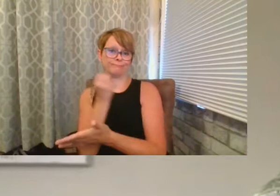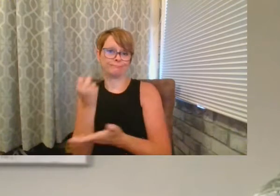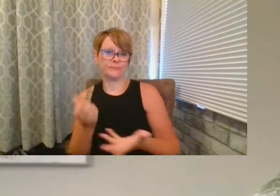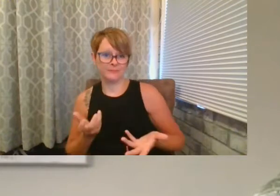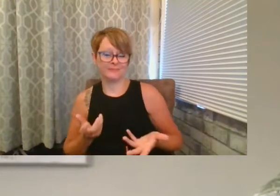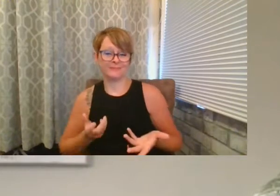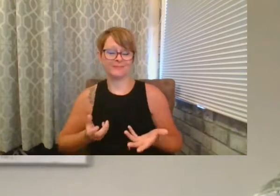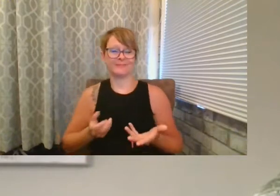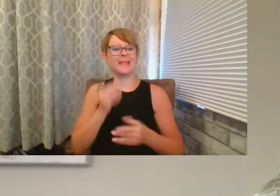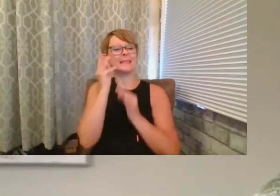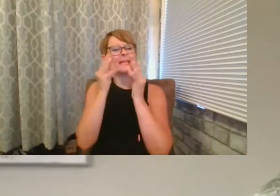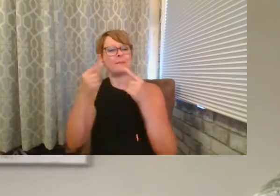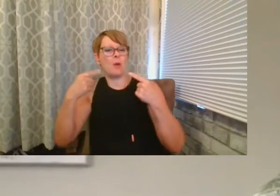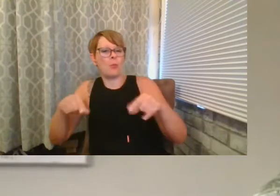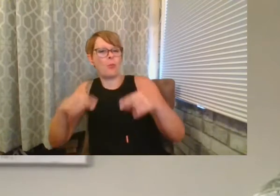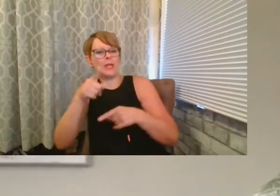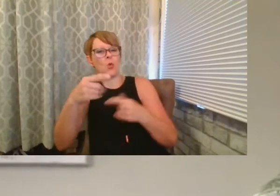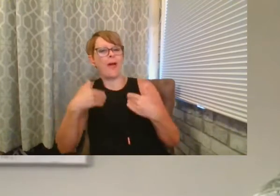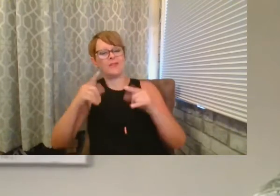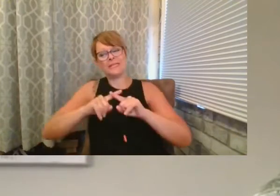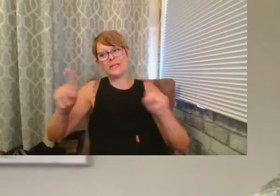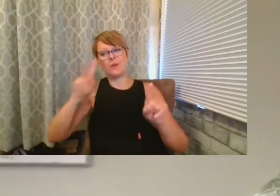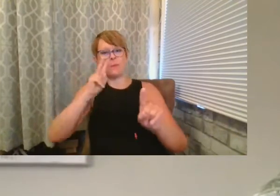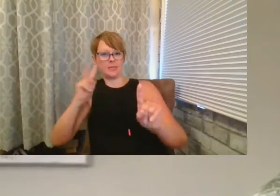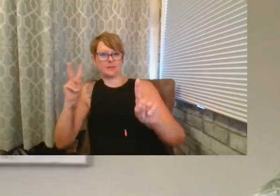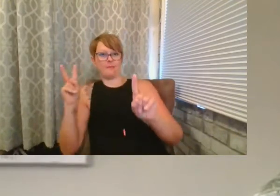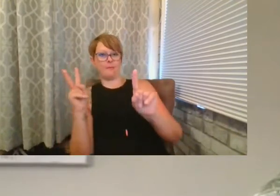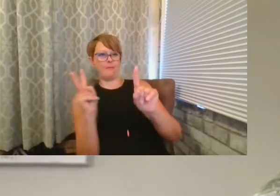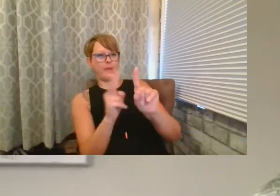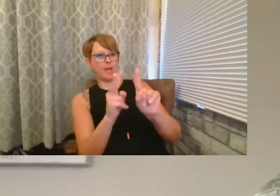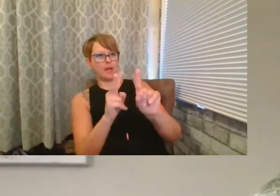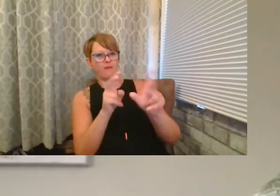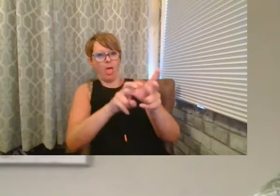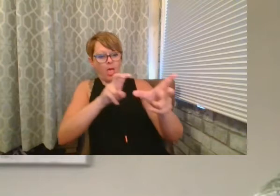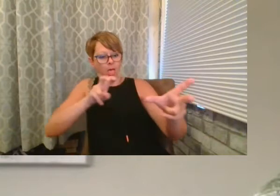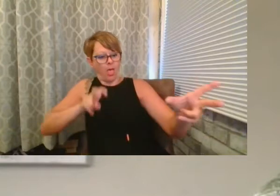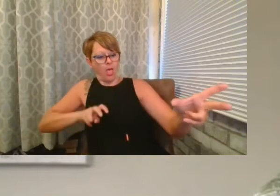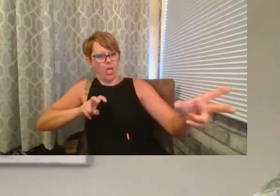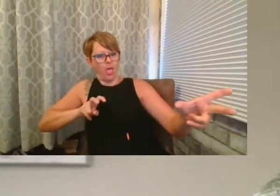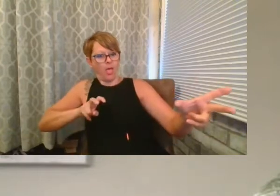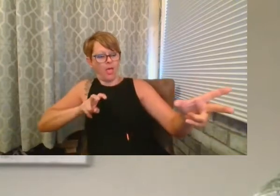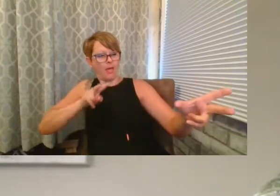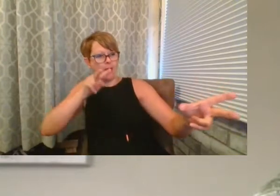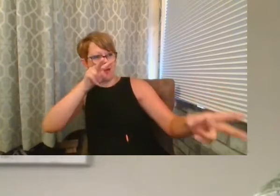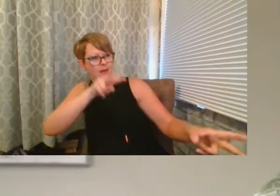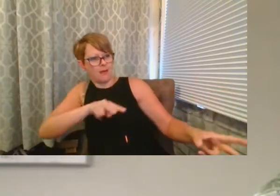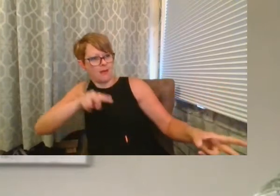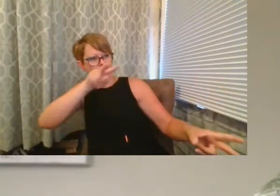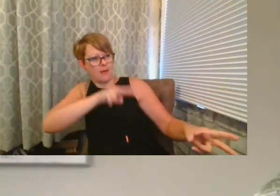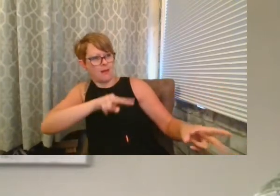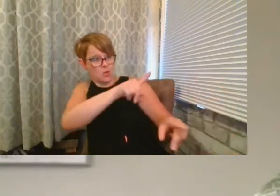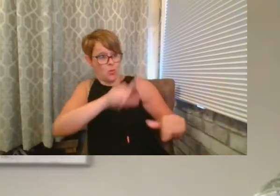you are coming in from a different perspective, you see opportunities that people if they live here every day wouldn't be able to